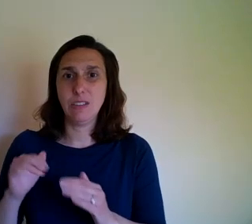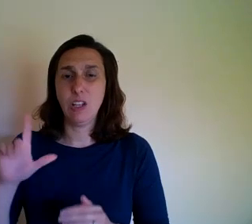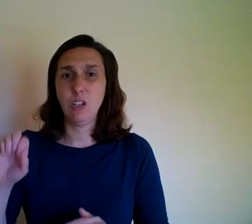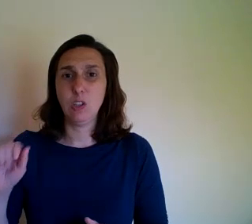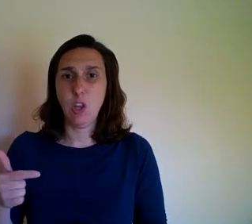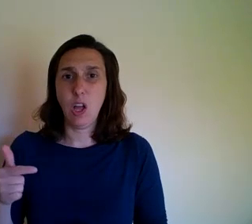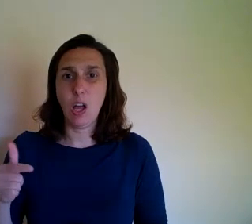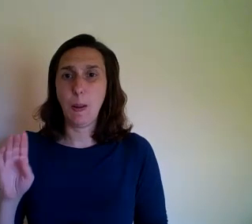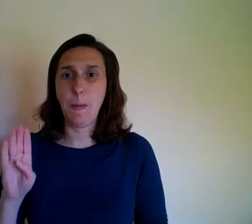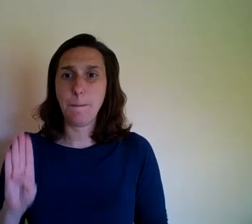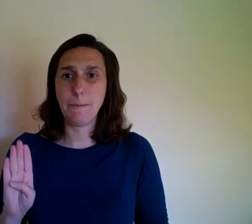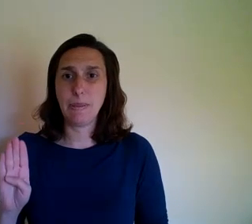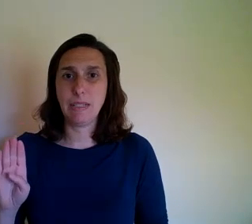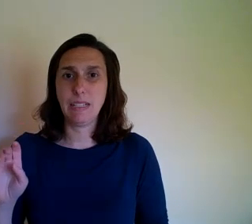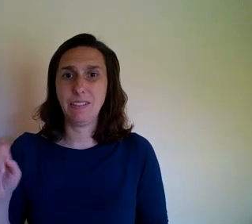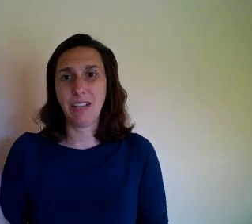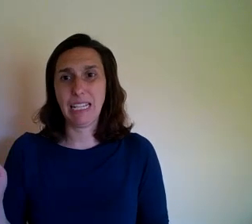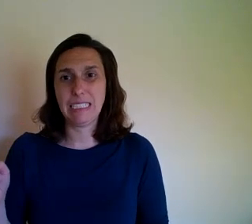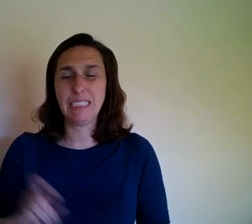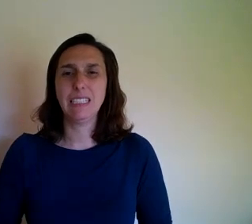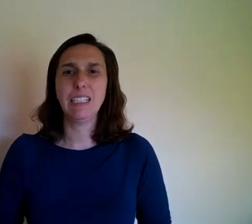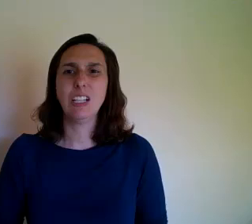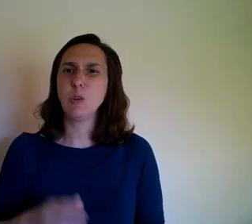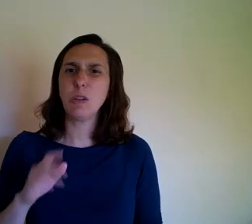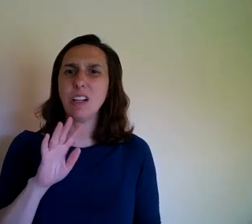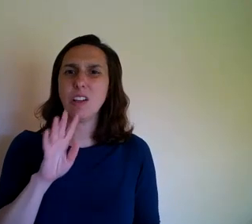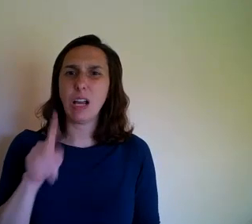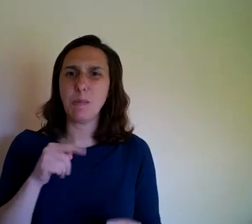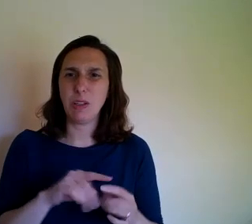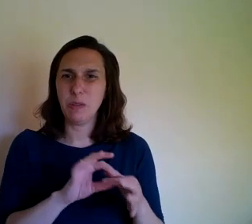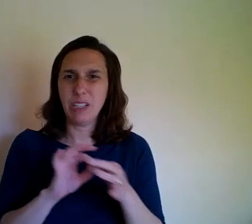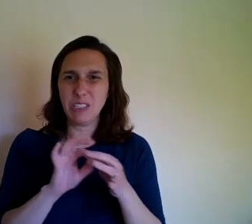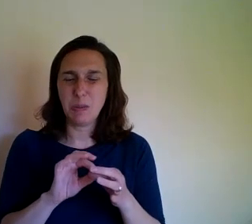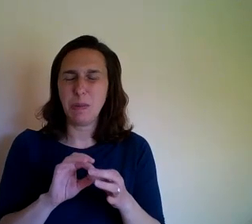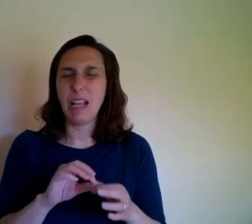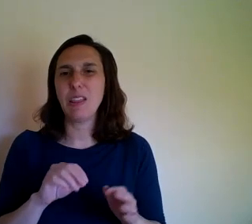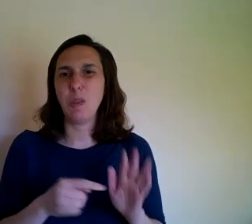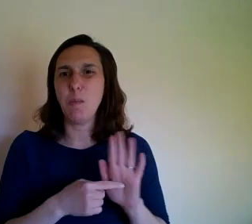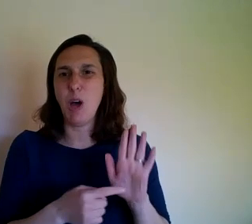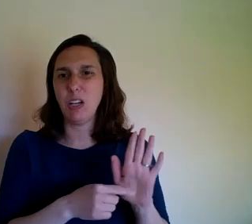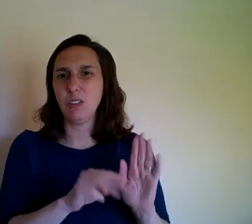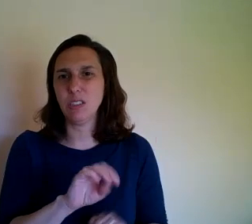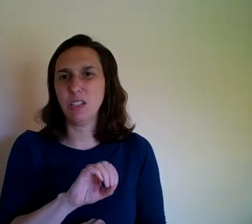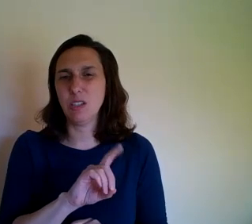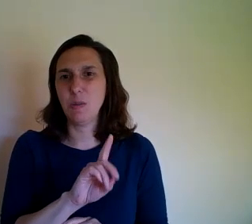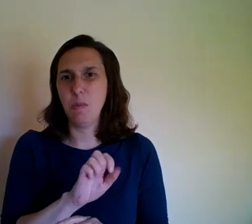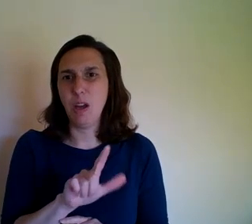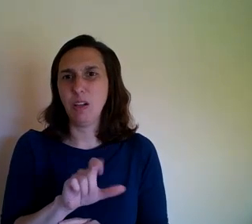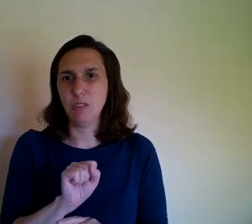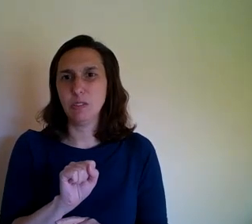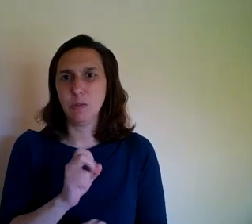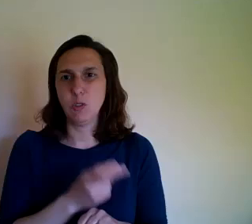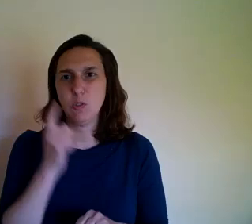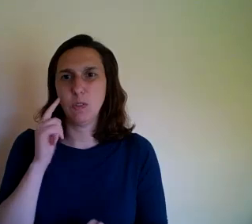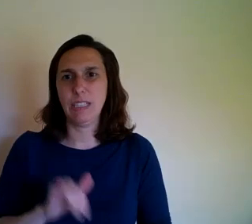to x. And we're going to look at the relationships and the models that get used for these. And we kind of want to think of some